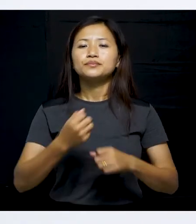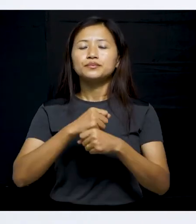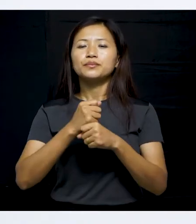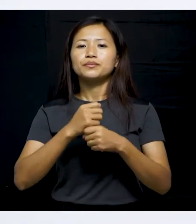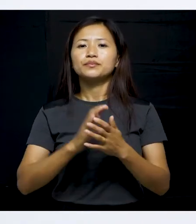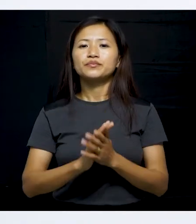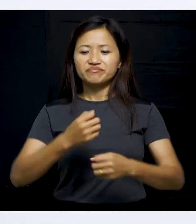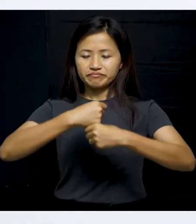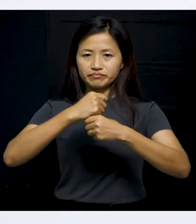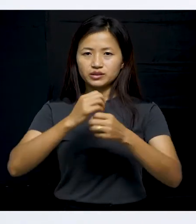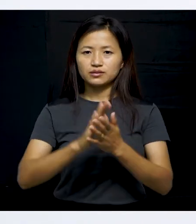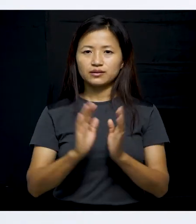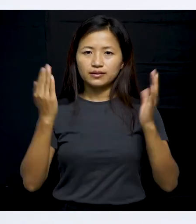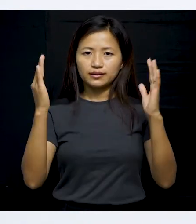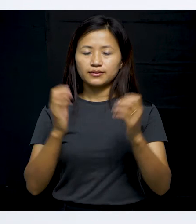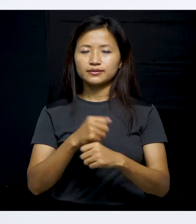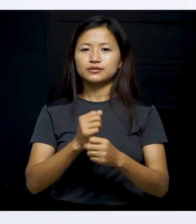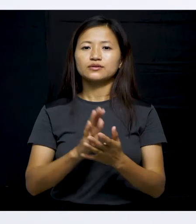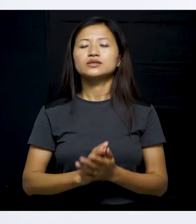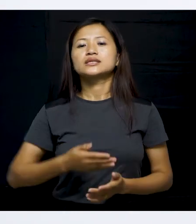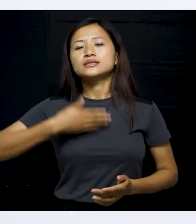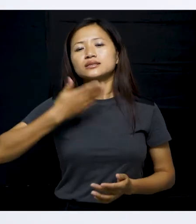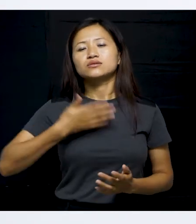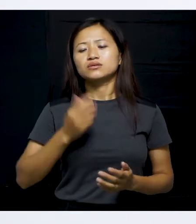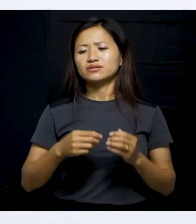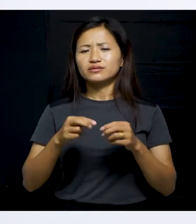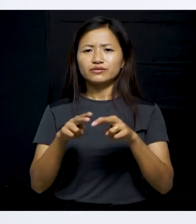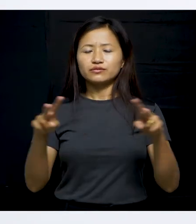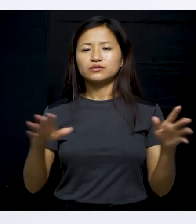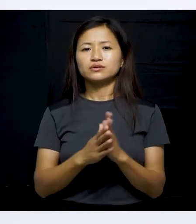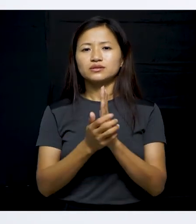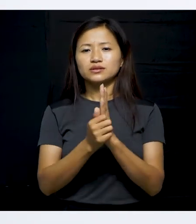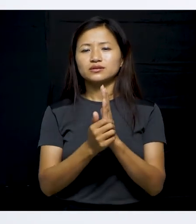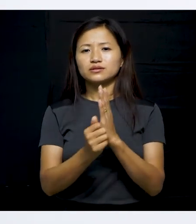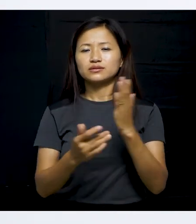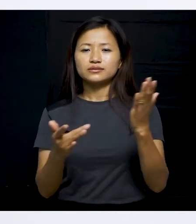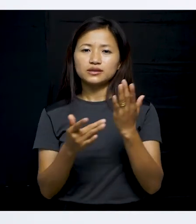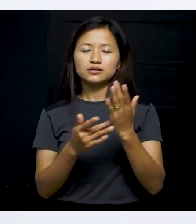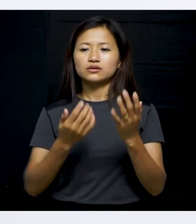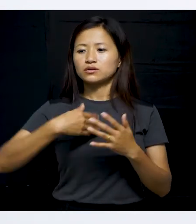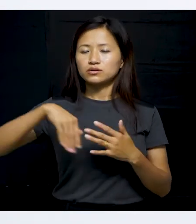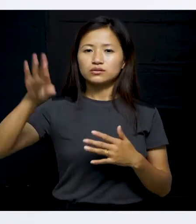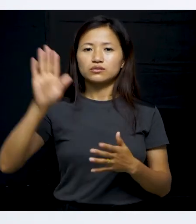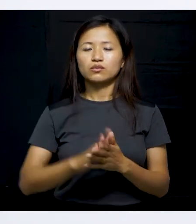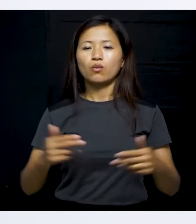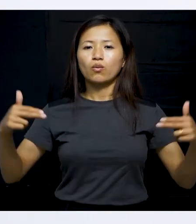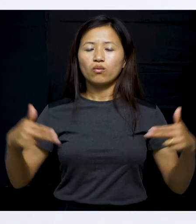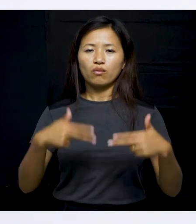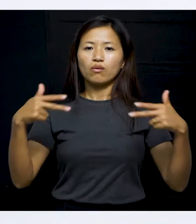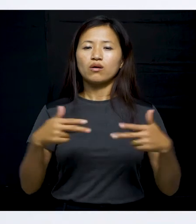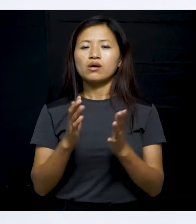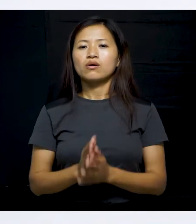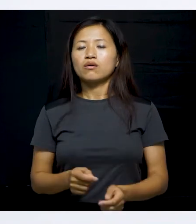making handicrafts, it could be teaching them different skills and techniques in order to go for a war or in order to